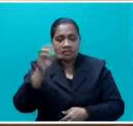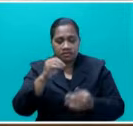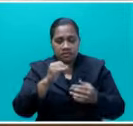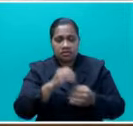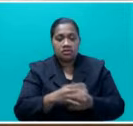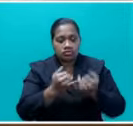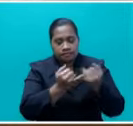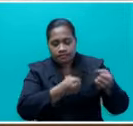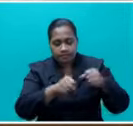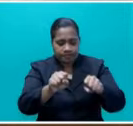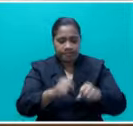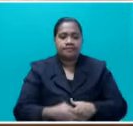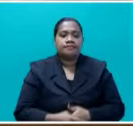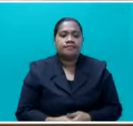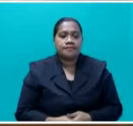of the 2050 strategy.